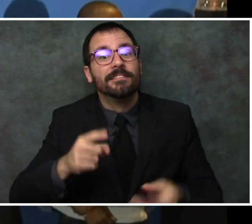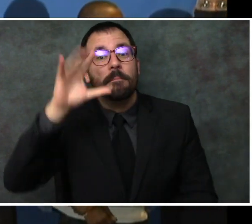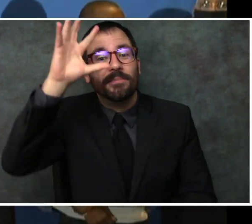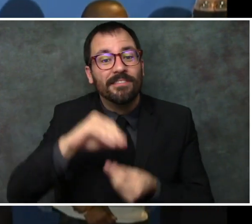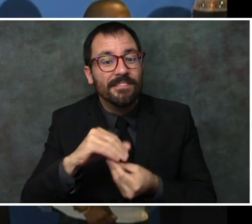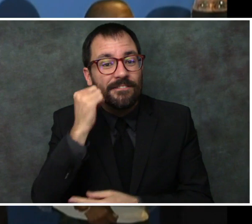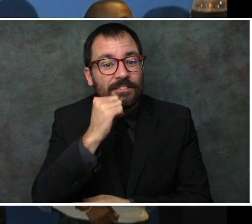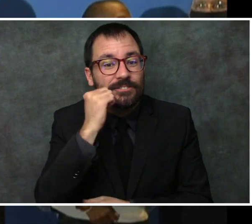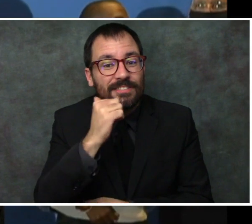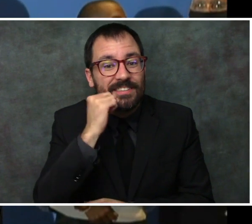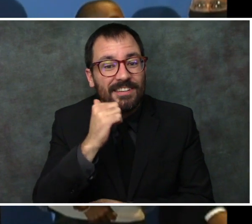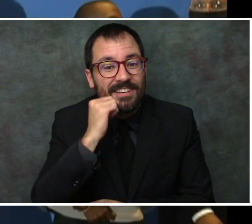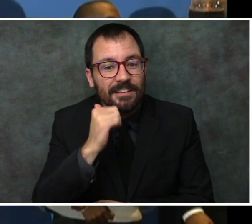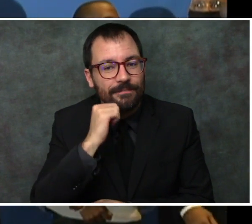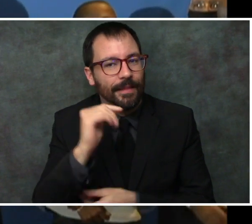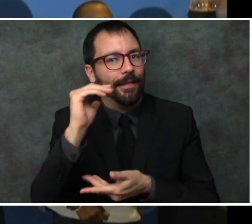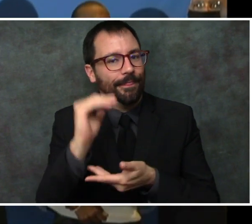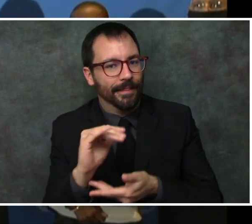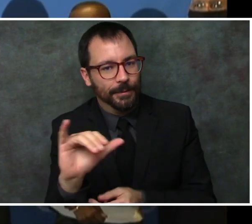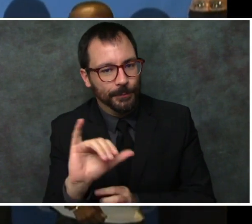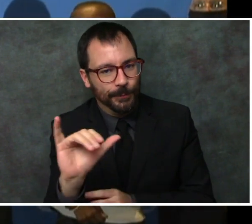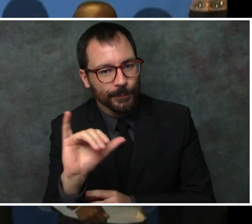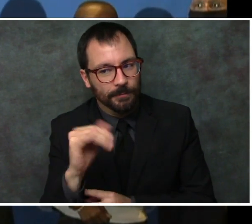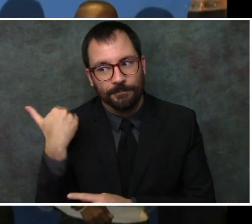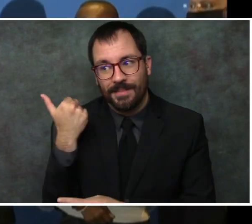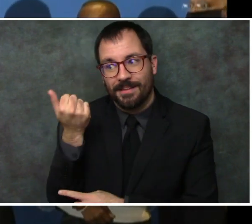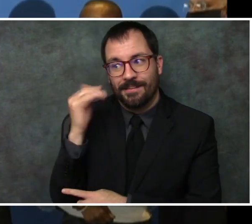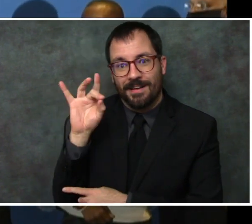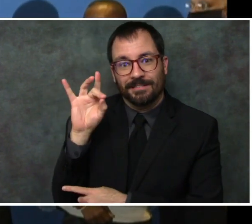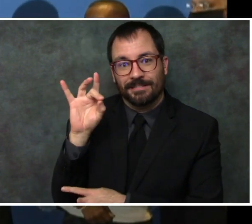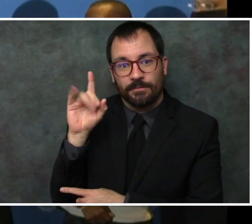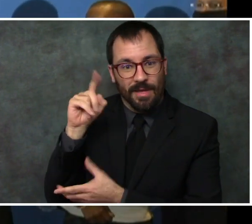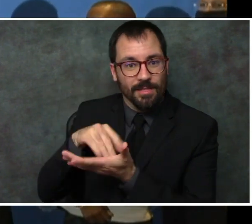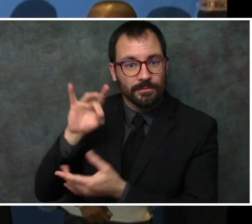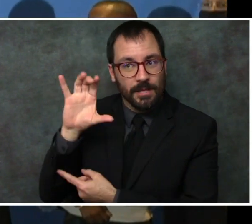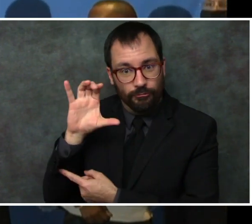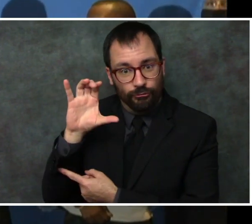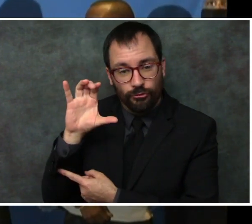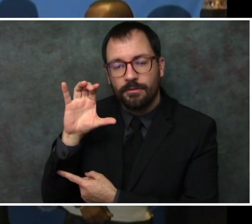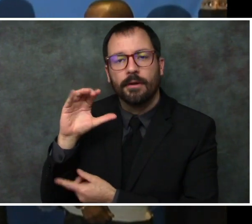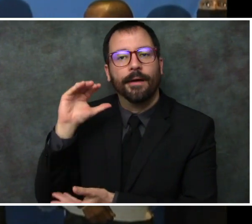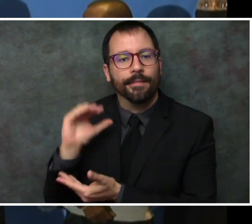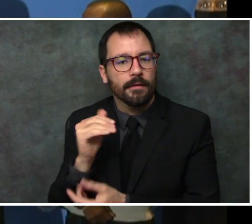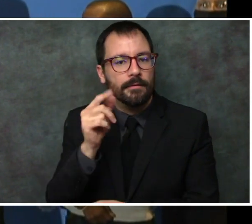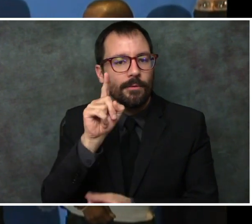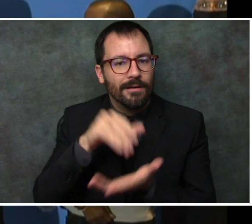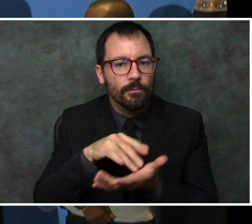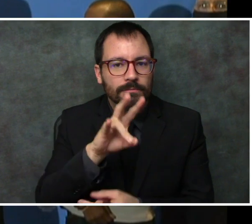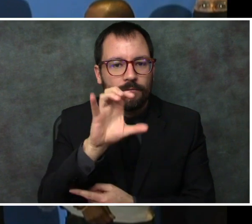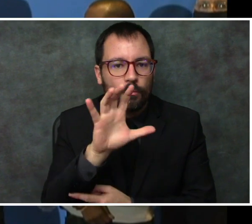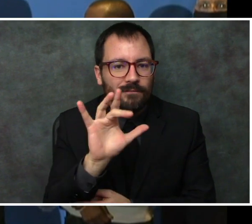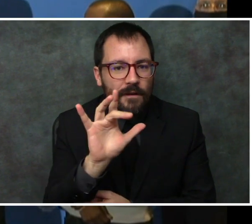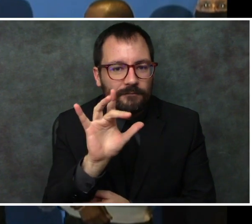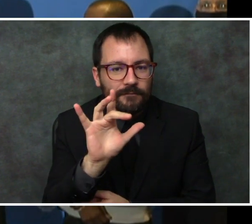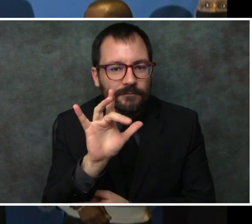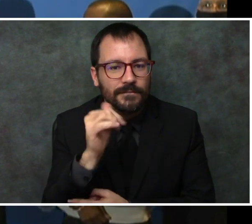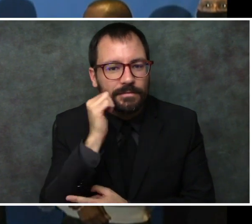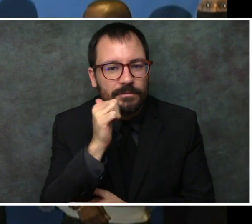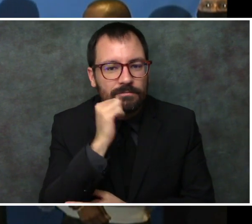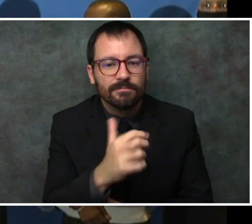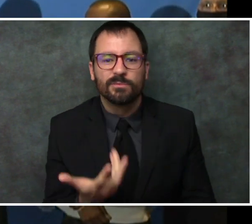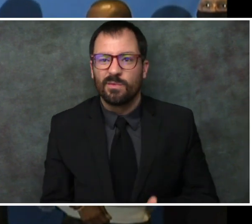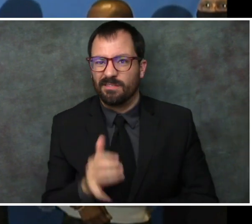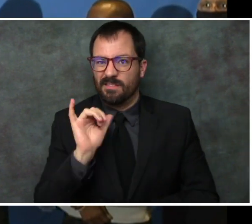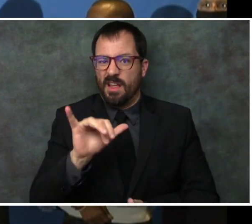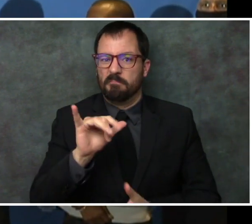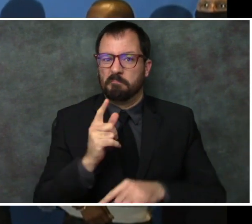residents were tested each day, an average of last week. So our positive testing rate has held steady here for a couple weeks now in